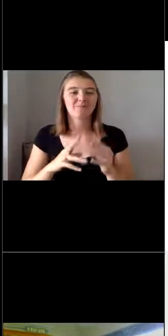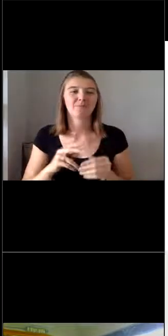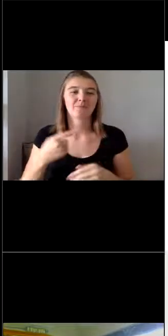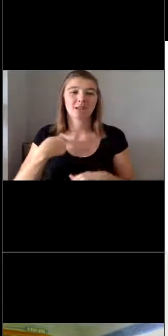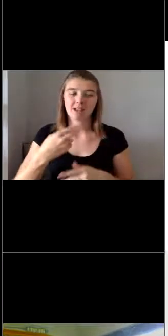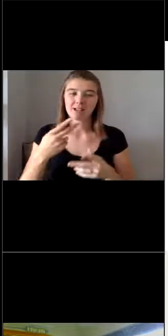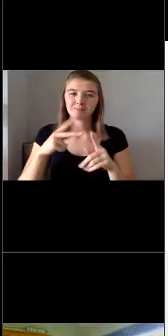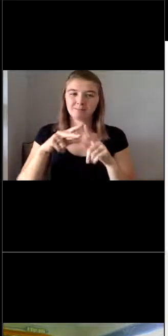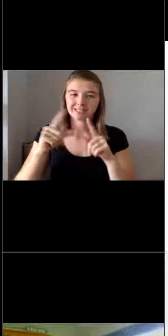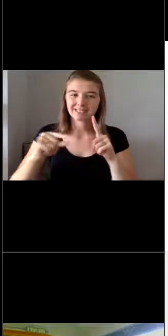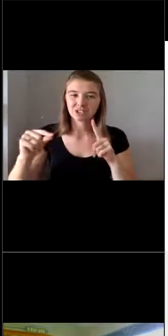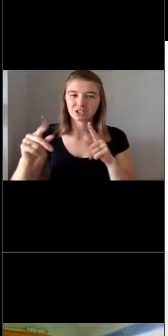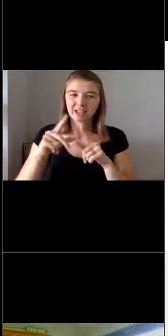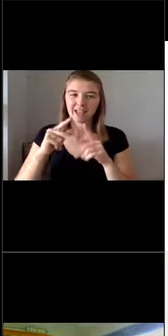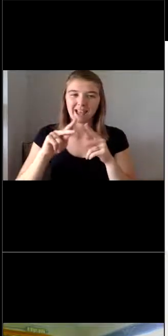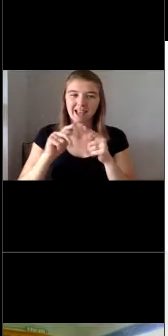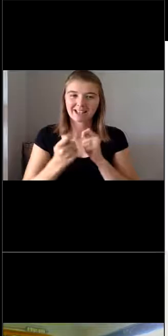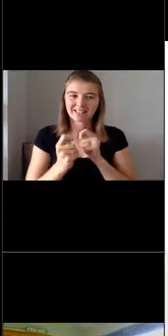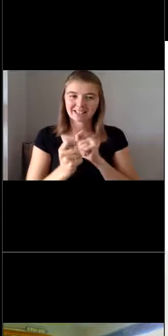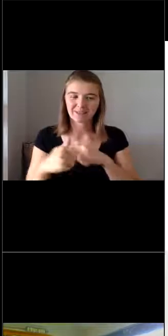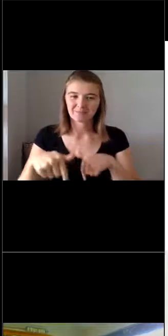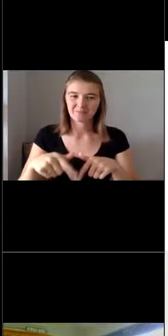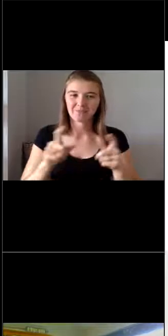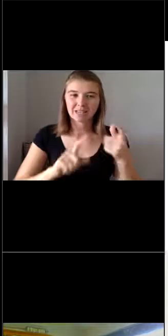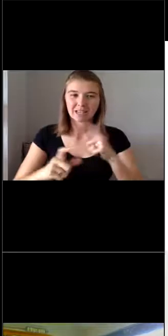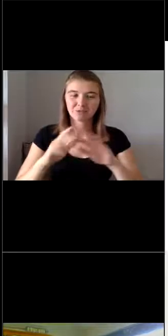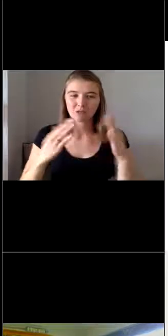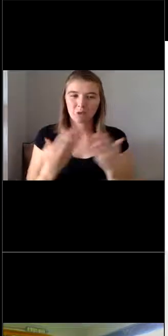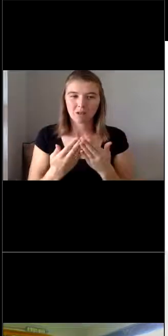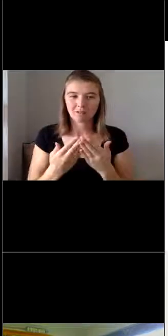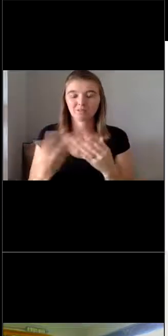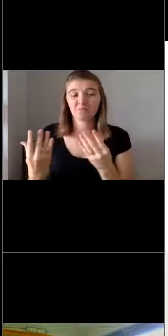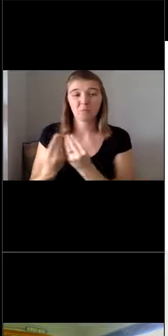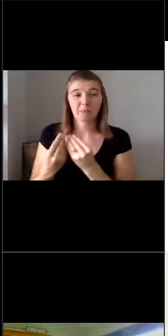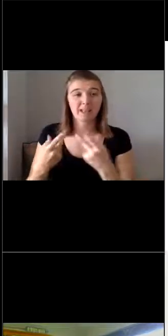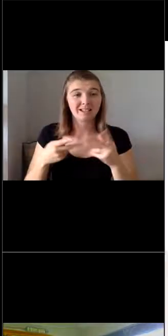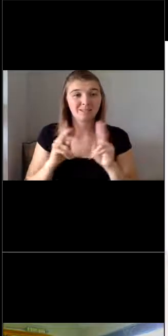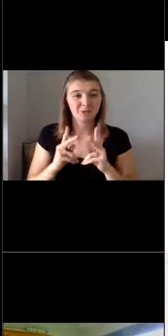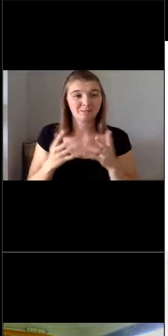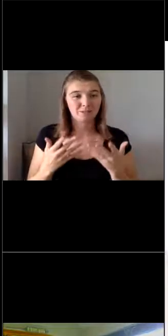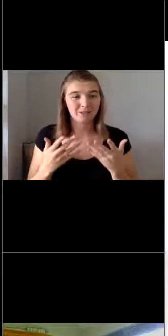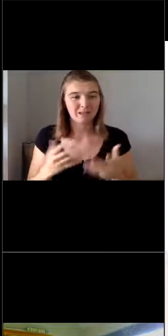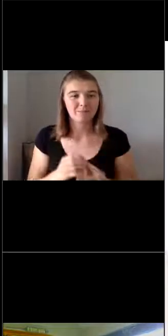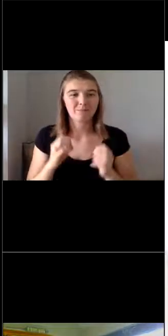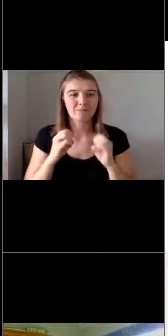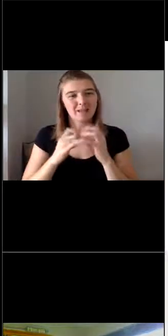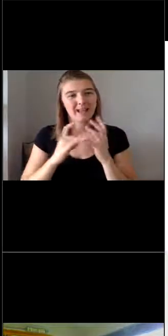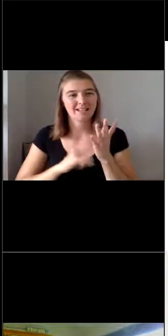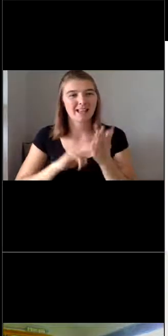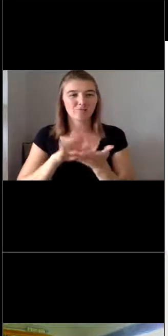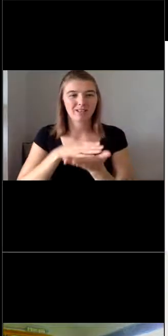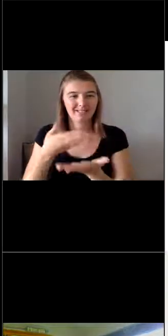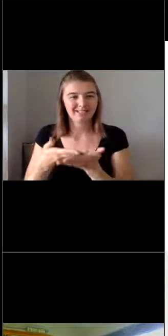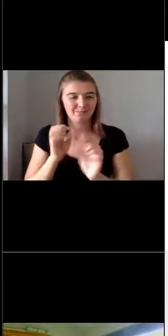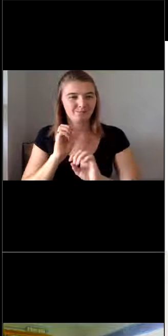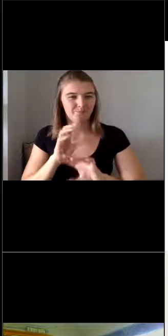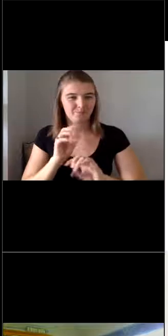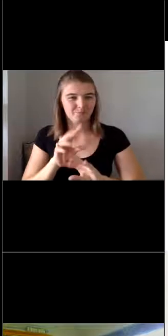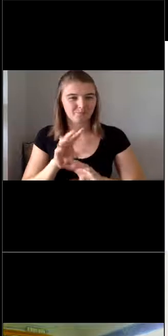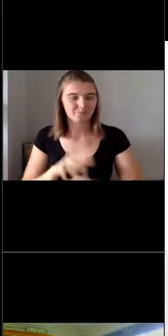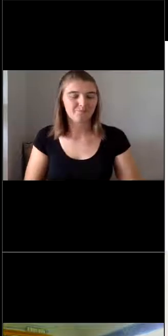right now is Rachel Dance, who is from the Cambridgeshire Deaf Association and will be doing the BSL interpretation for today's